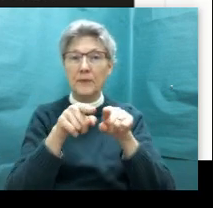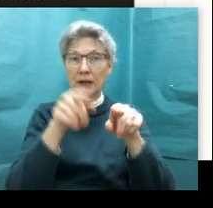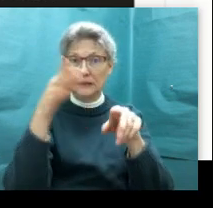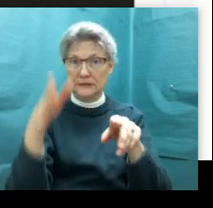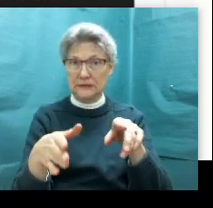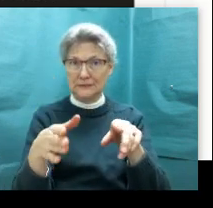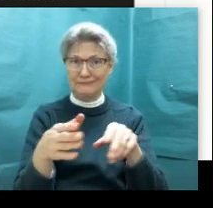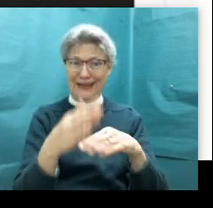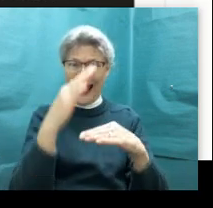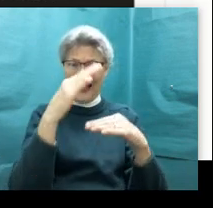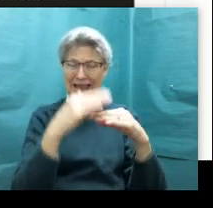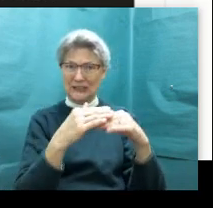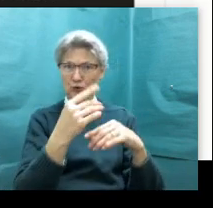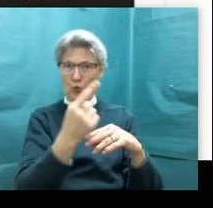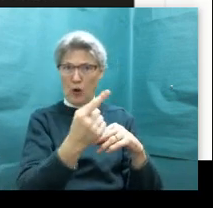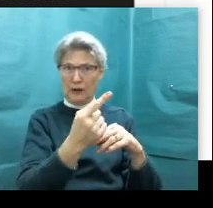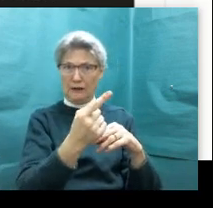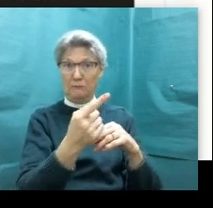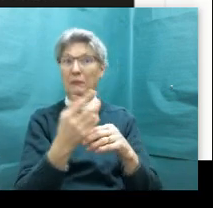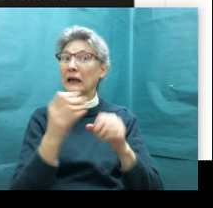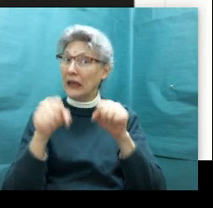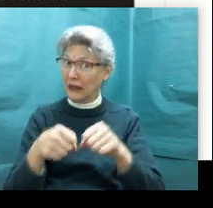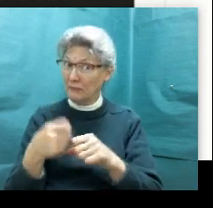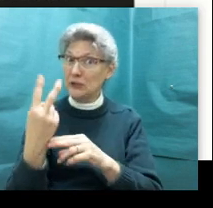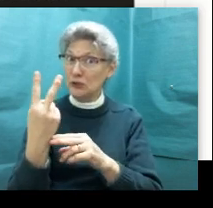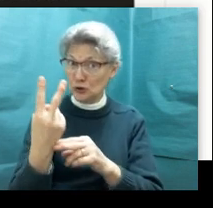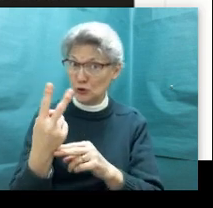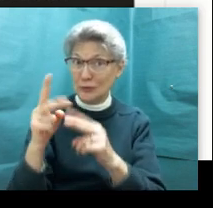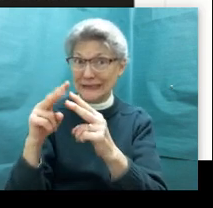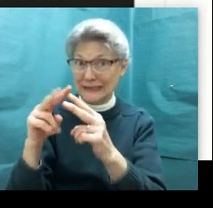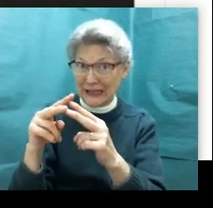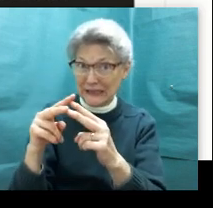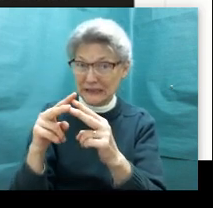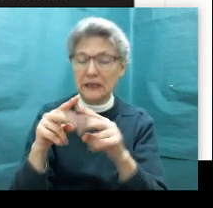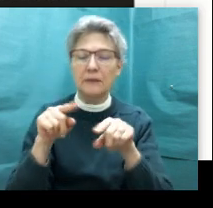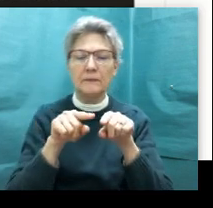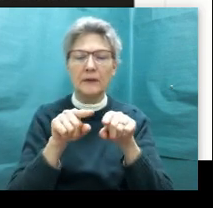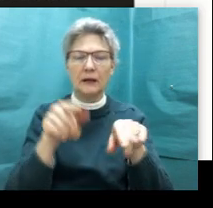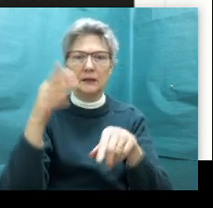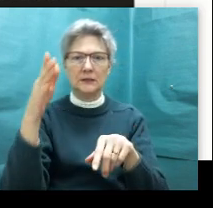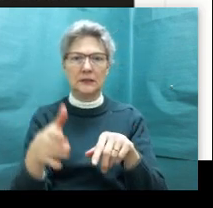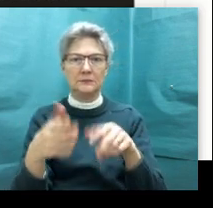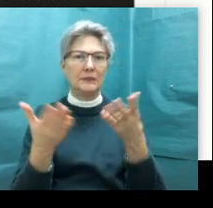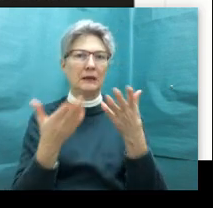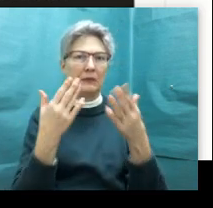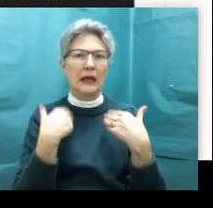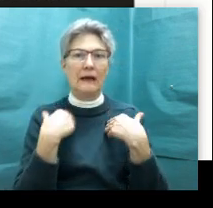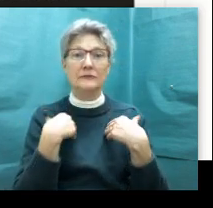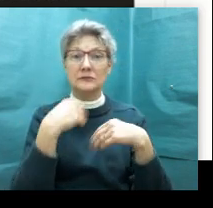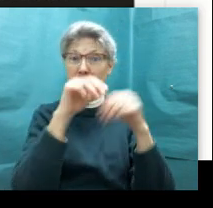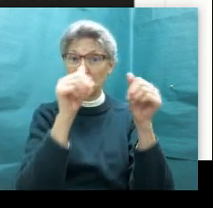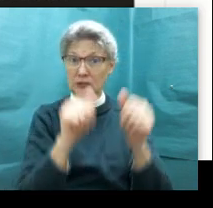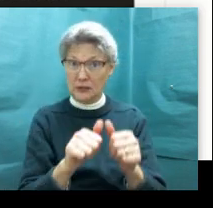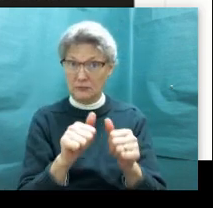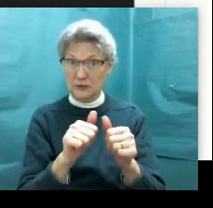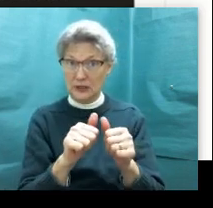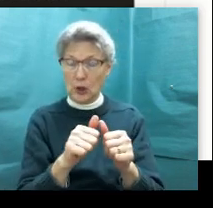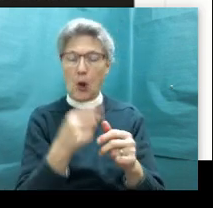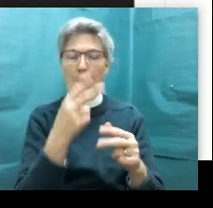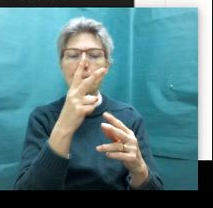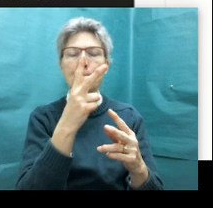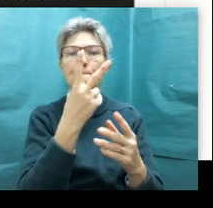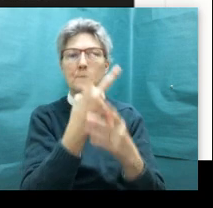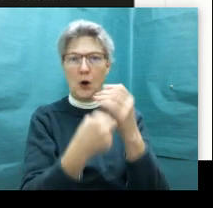My other box over here is looking for two sets of parallel sides. So I may have some shapes, some quadrilaterals that go in both of